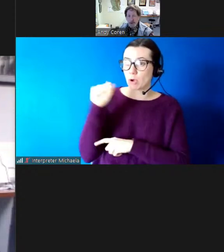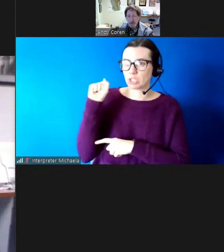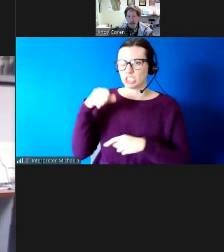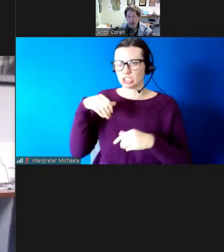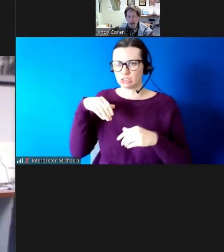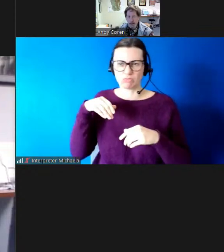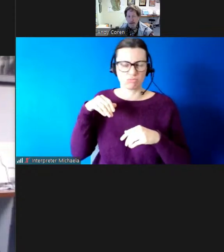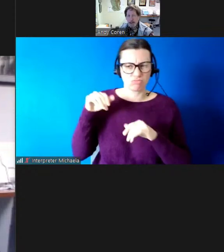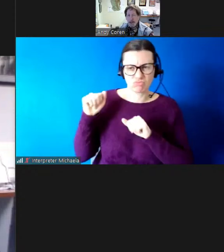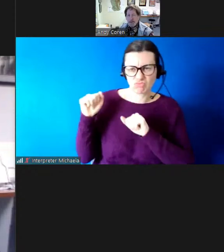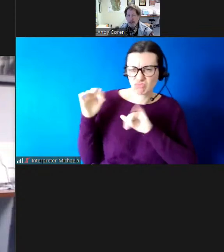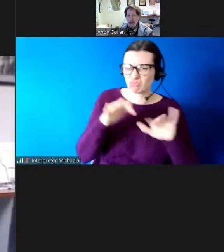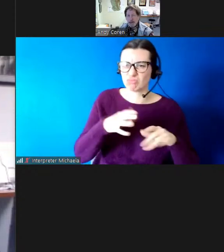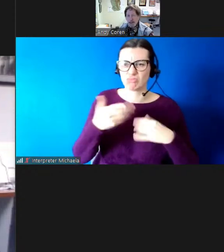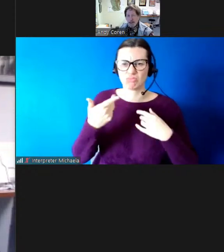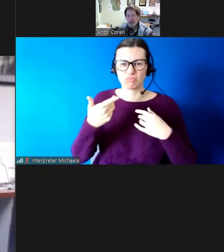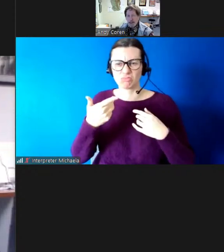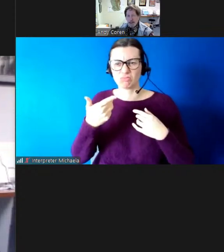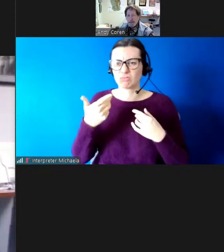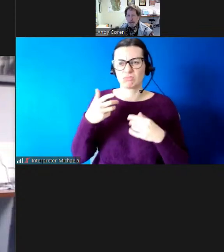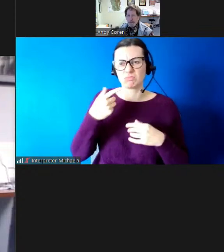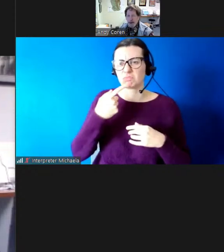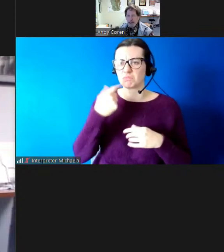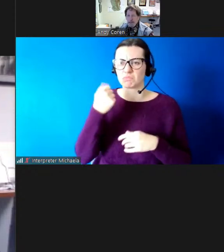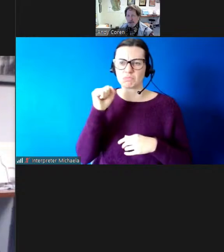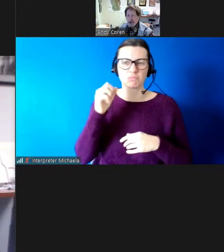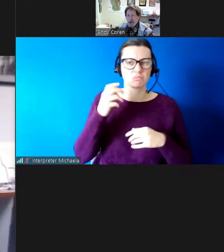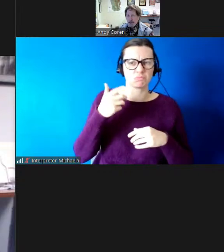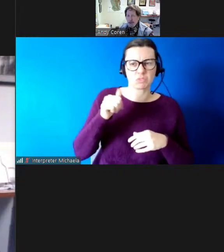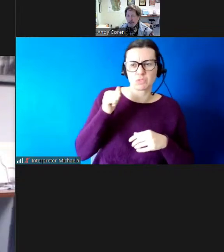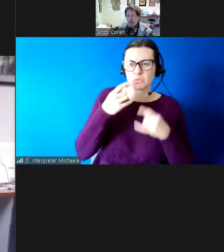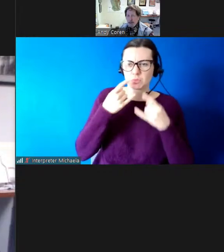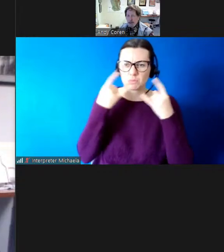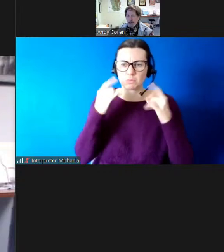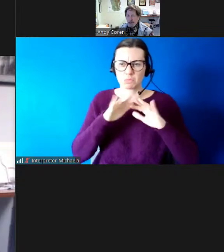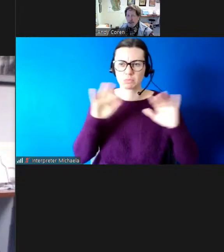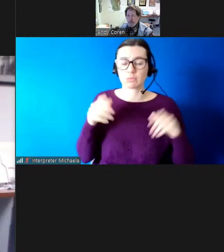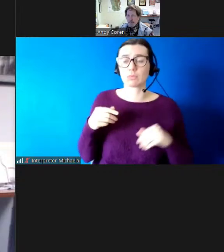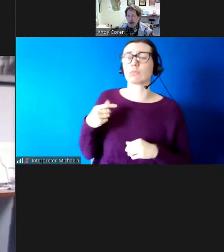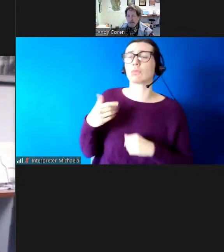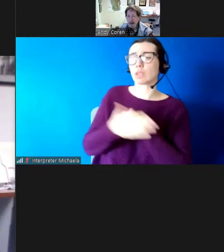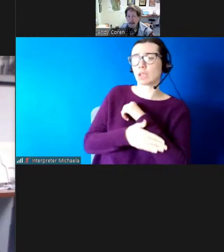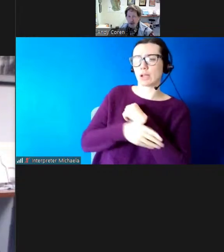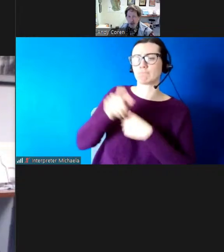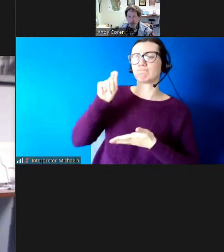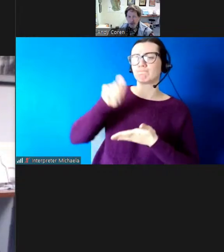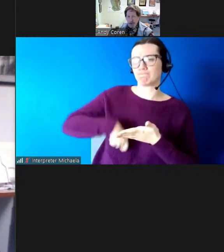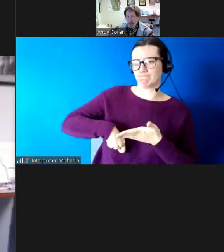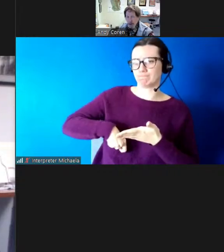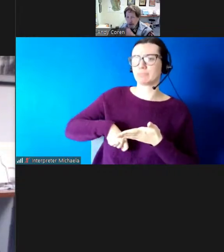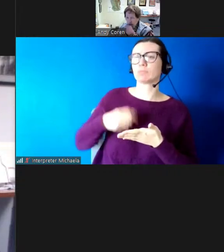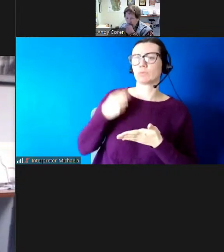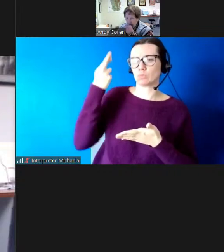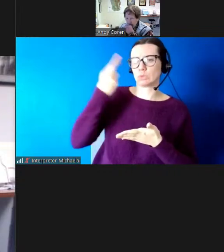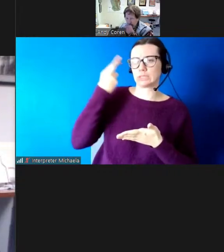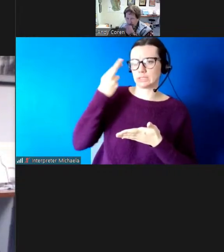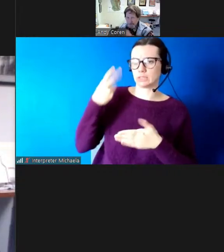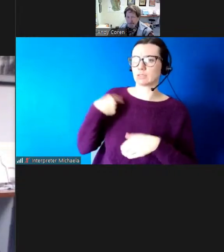being discriminated against, the county has written up an advisory showing the legal basis for our mask orders.